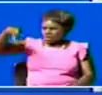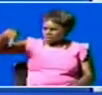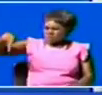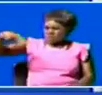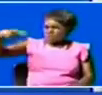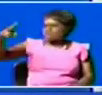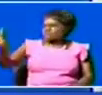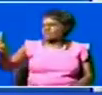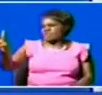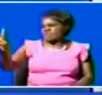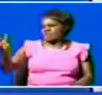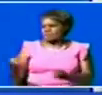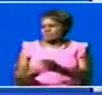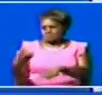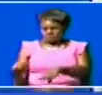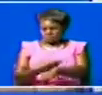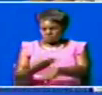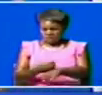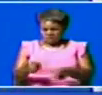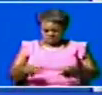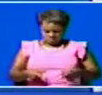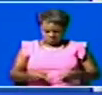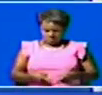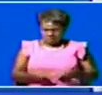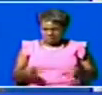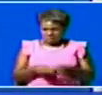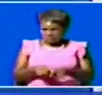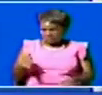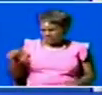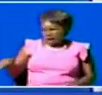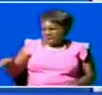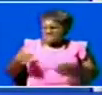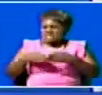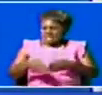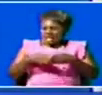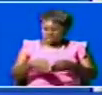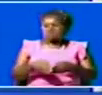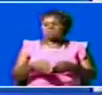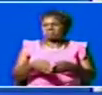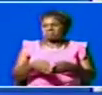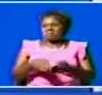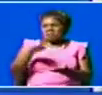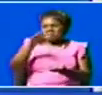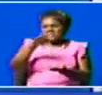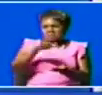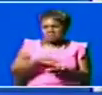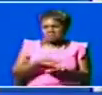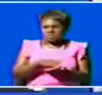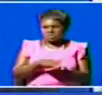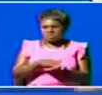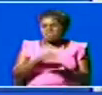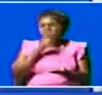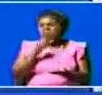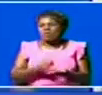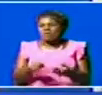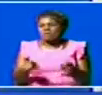papilloma virus mm-hmm. that causes cancer of the cervix, mm-hmm. and early sexual intercourse has also reduced the age significantly. And then